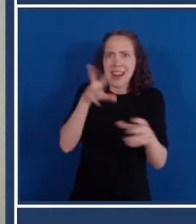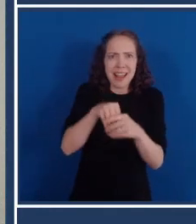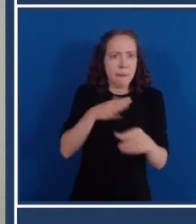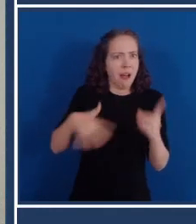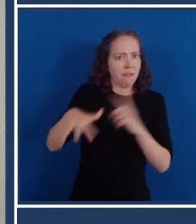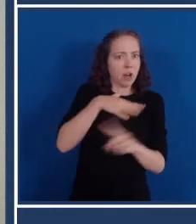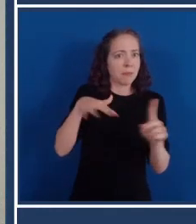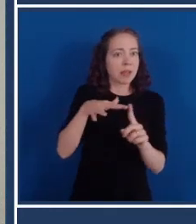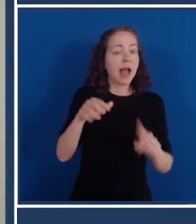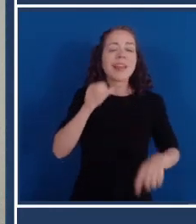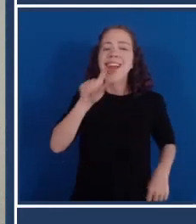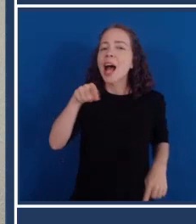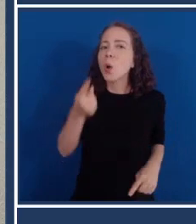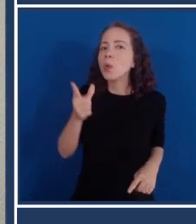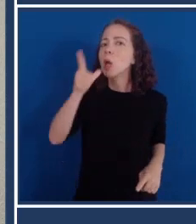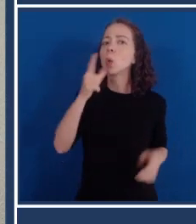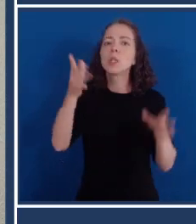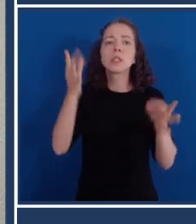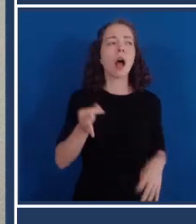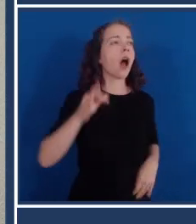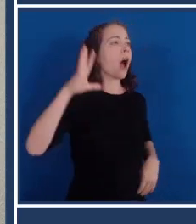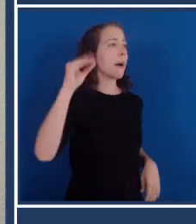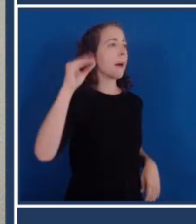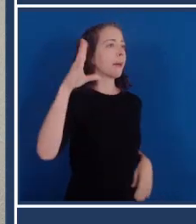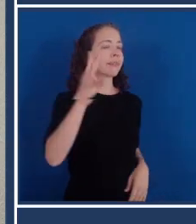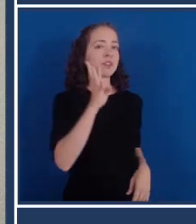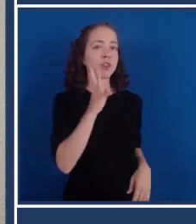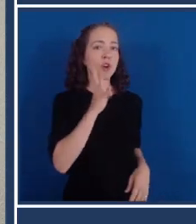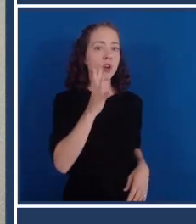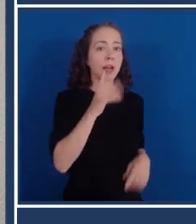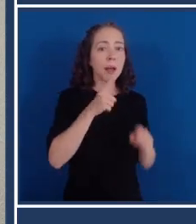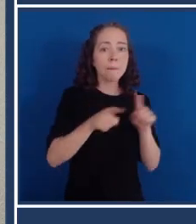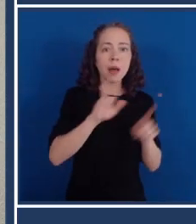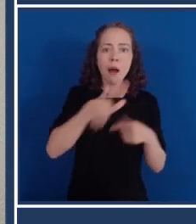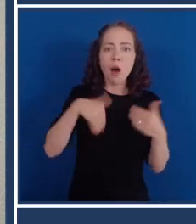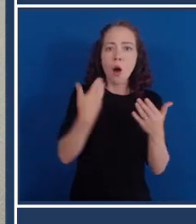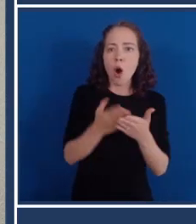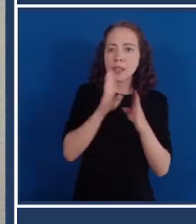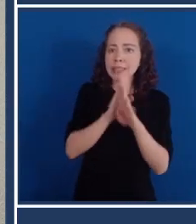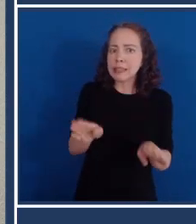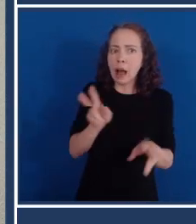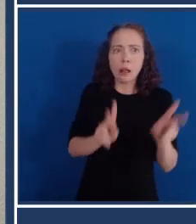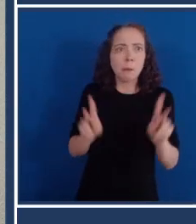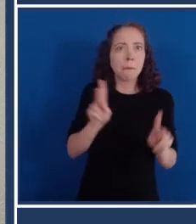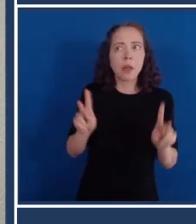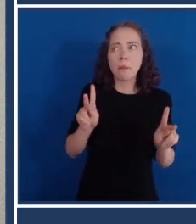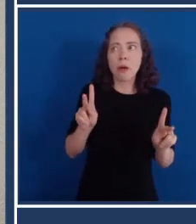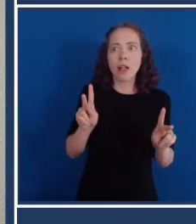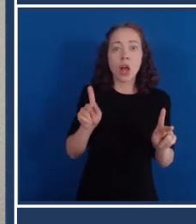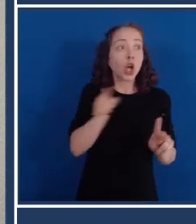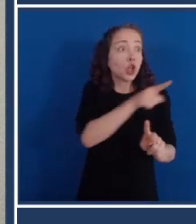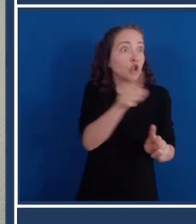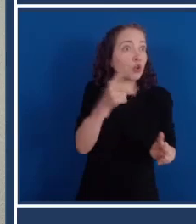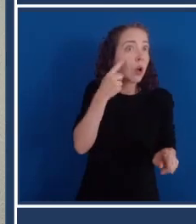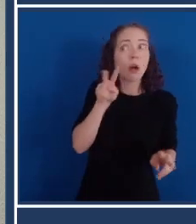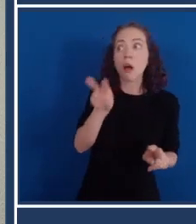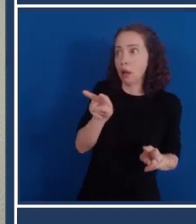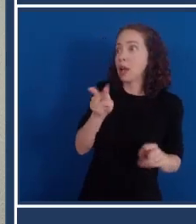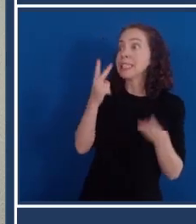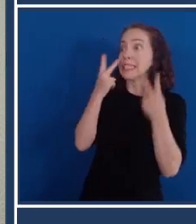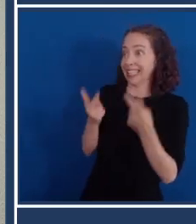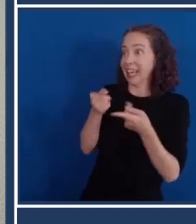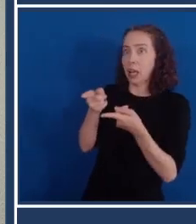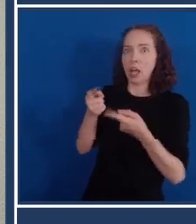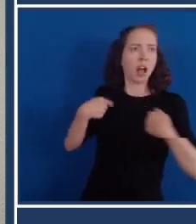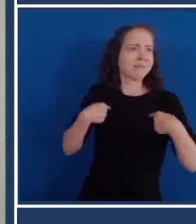chooses to talk, but all of the people who are silent that you can see by their face, but I can't." What